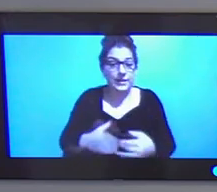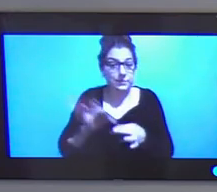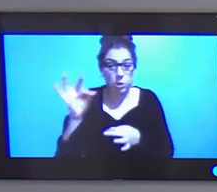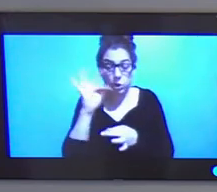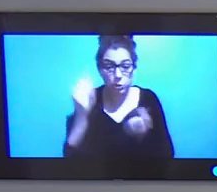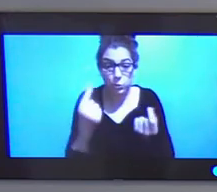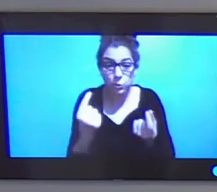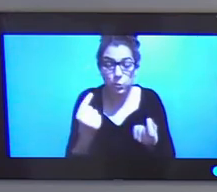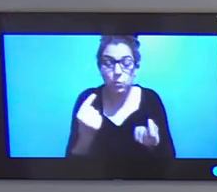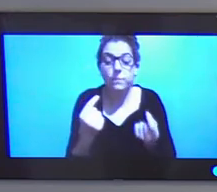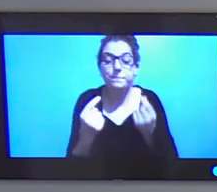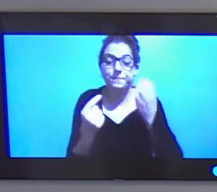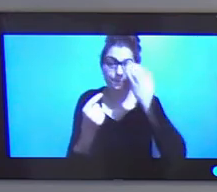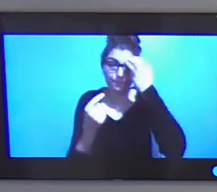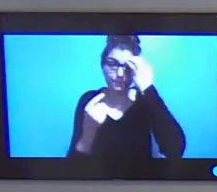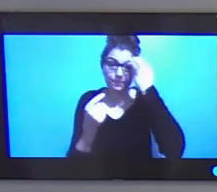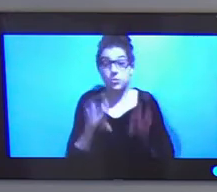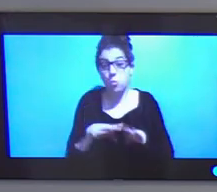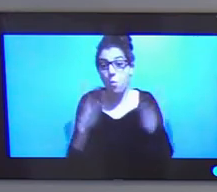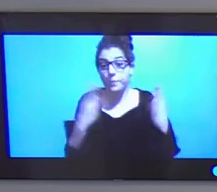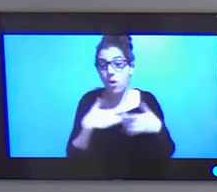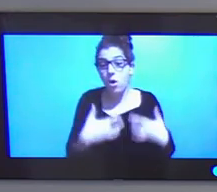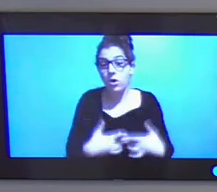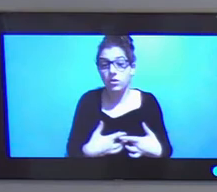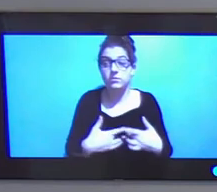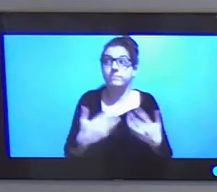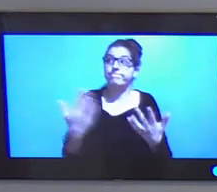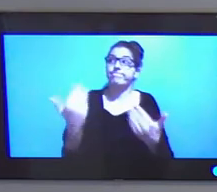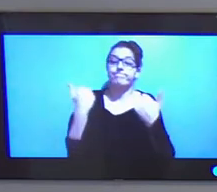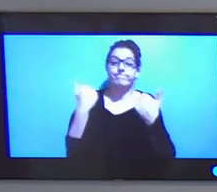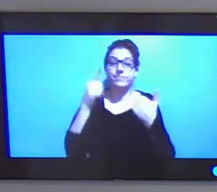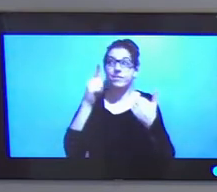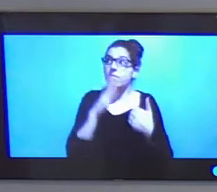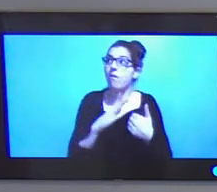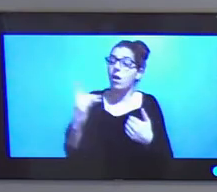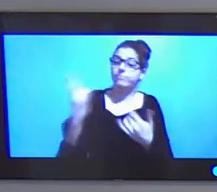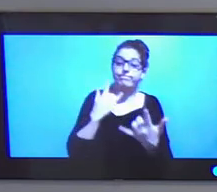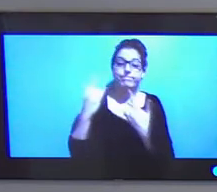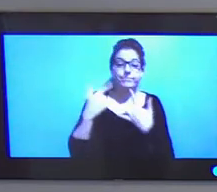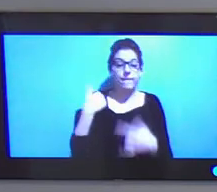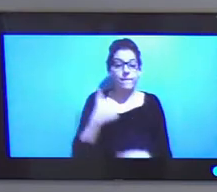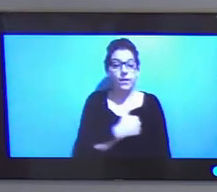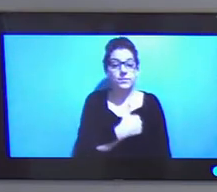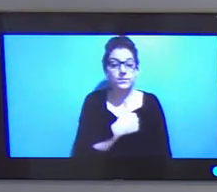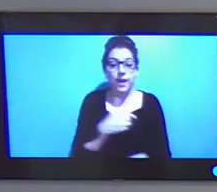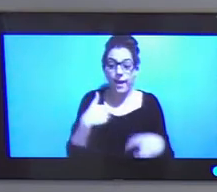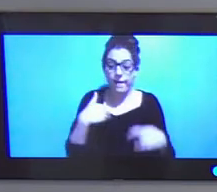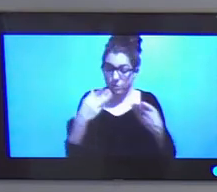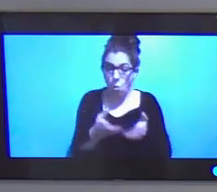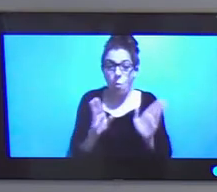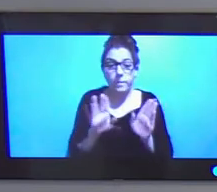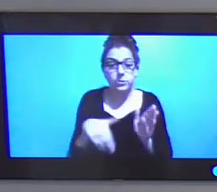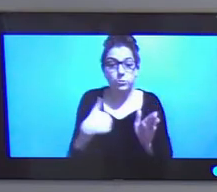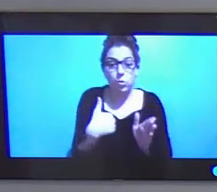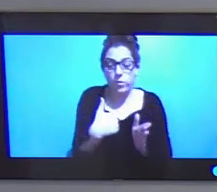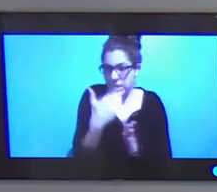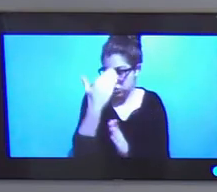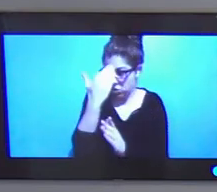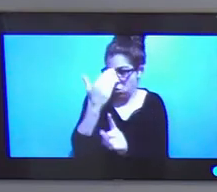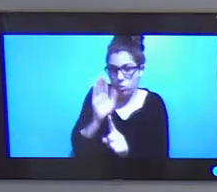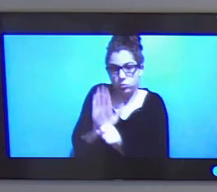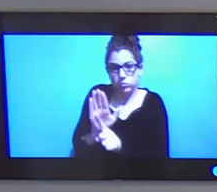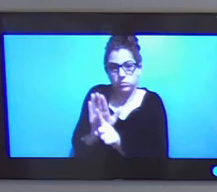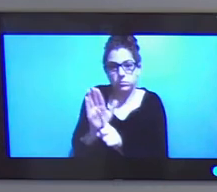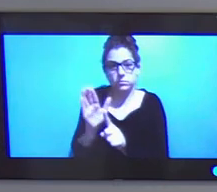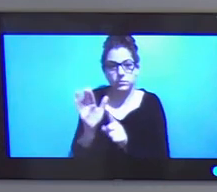actually to open the heart, to let God love us, to have an open soul that knows it's poor in spirit, but